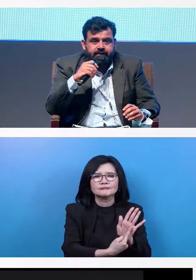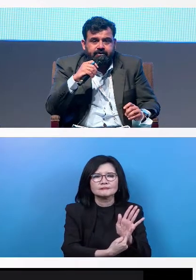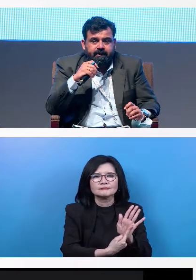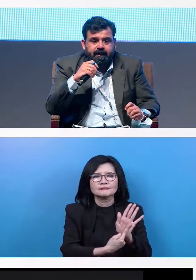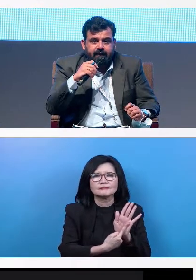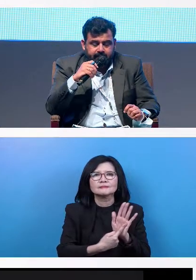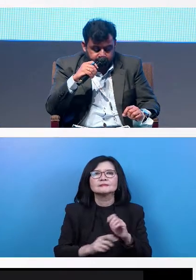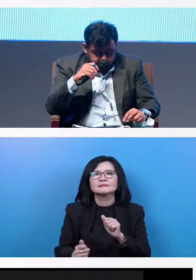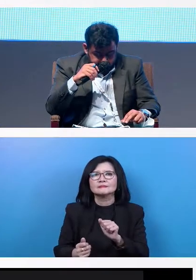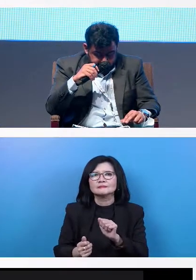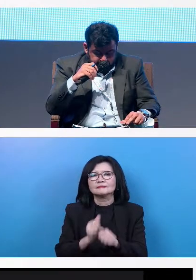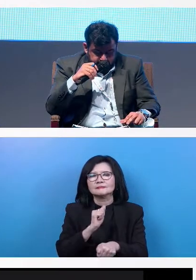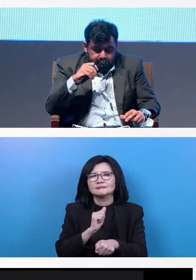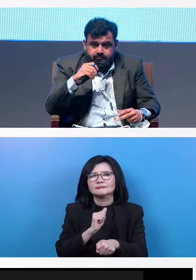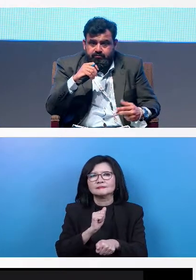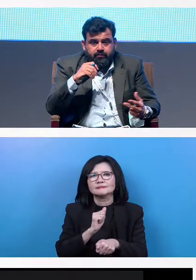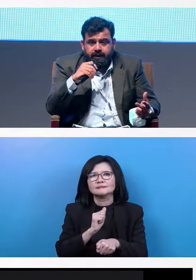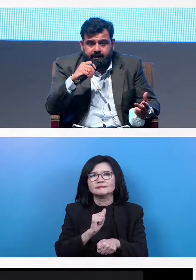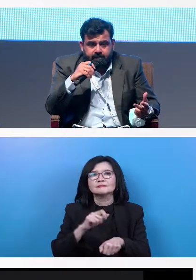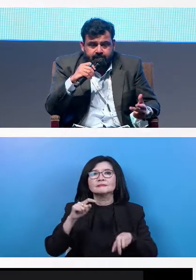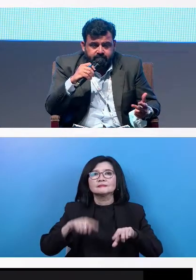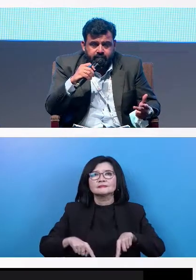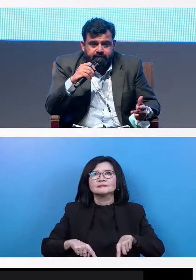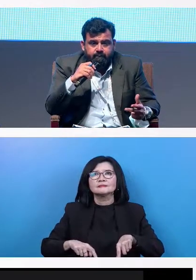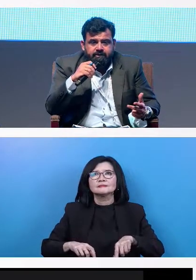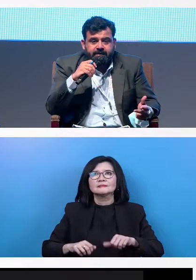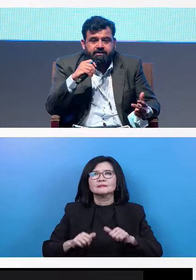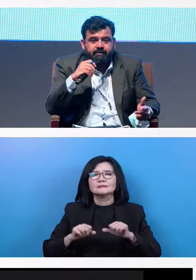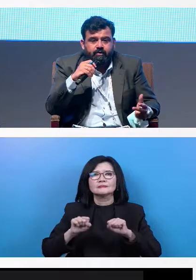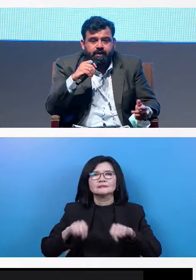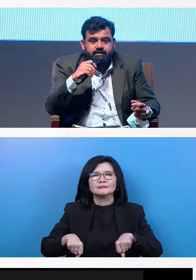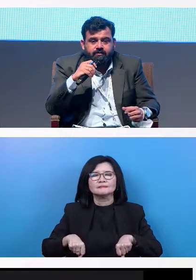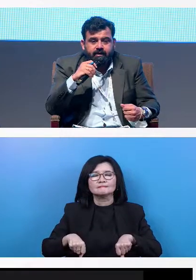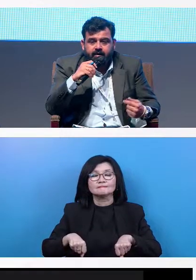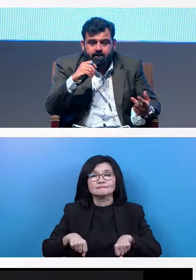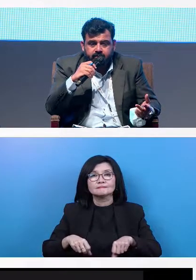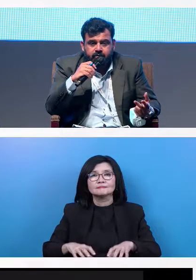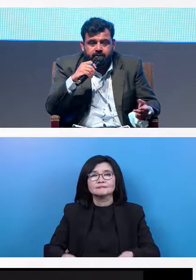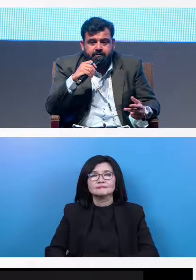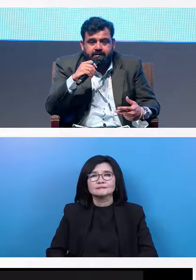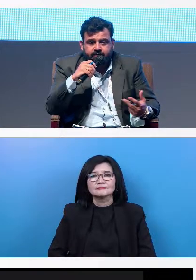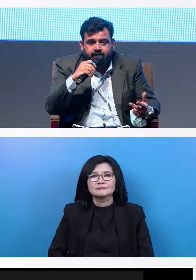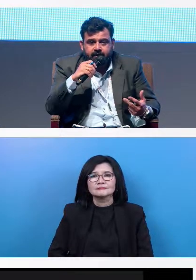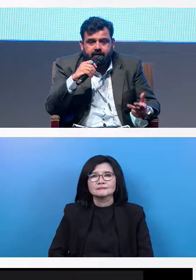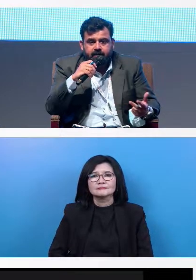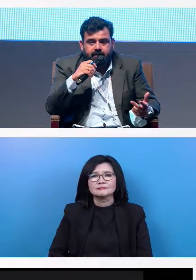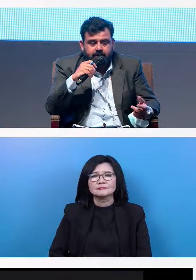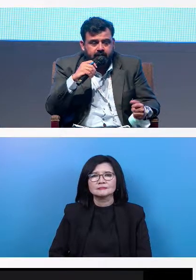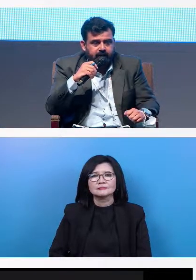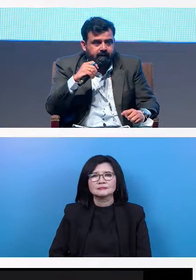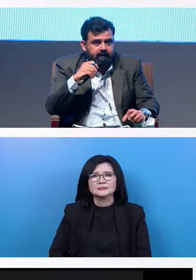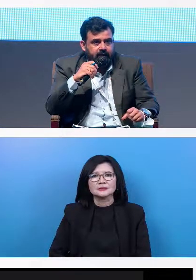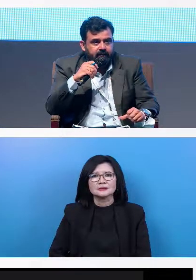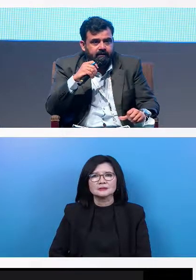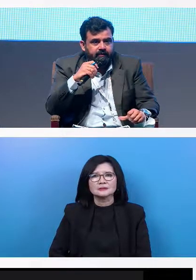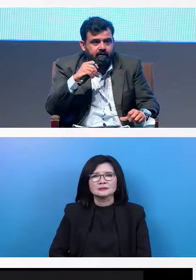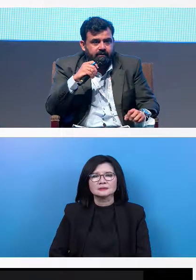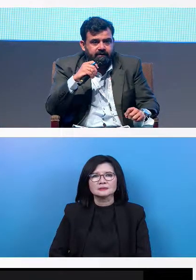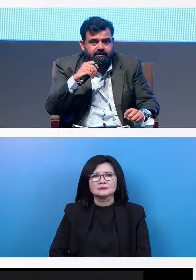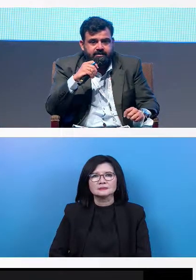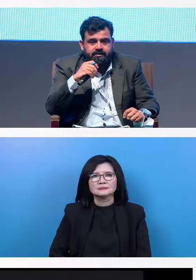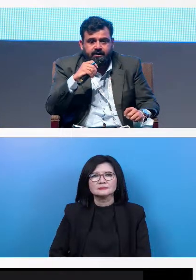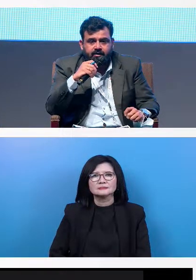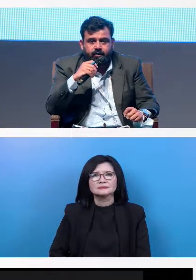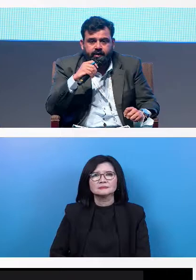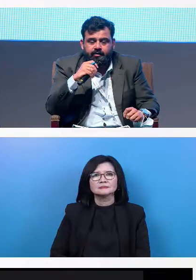could potentially help? It does not need to be specific to case of Sri Lanka. It could be specific in any other